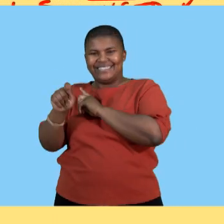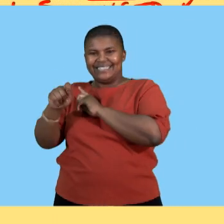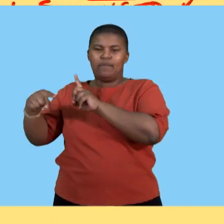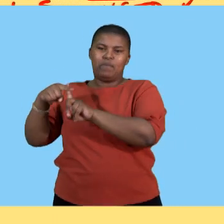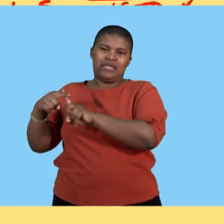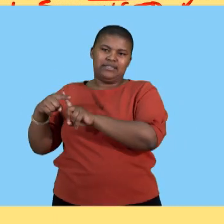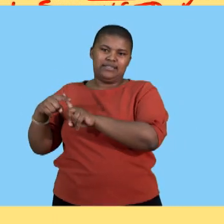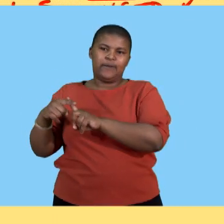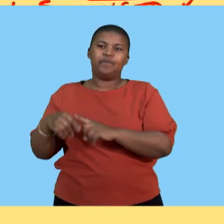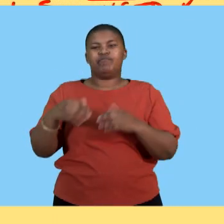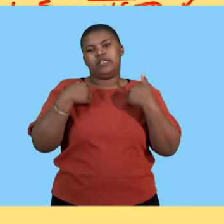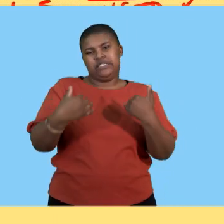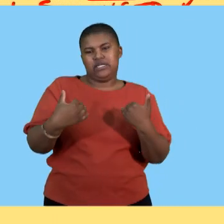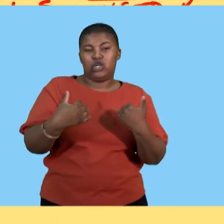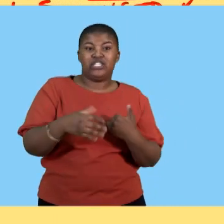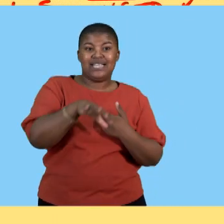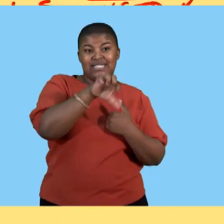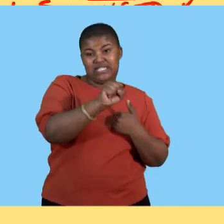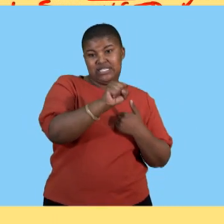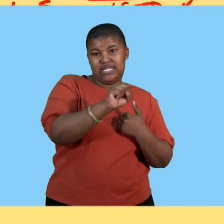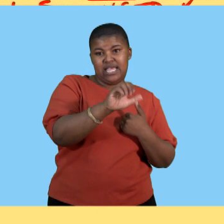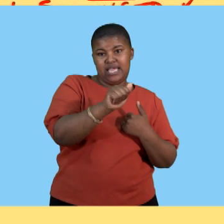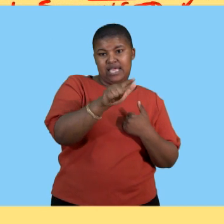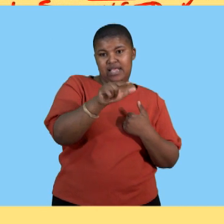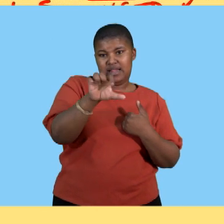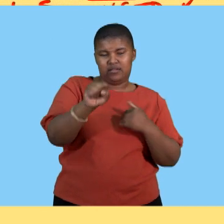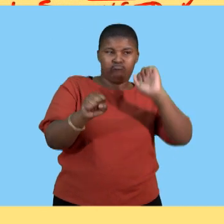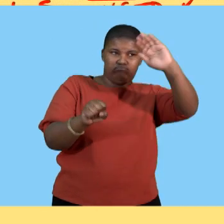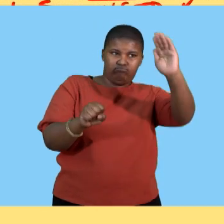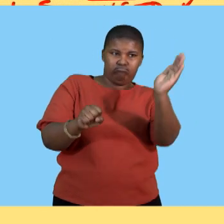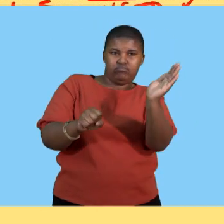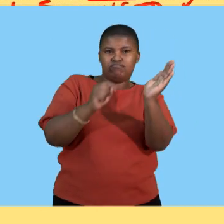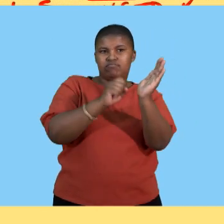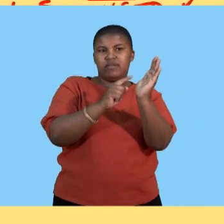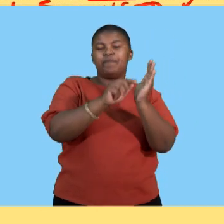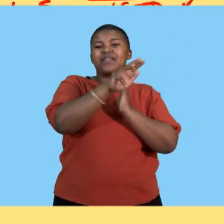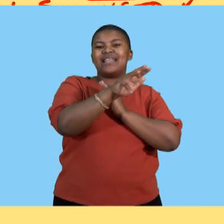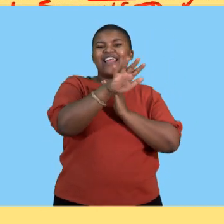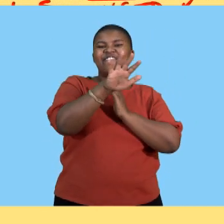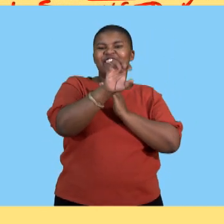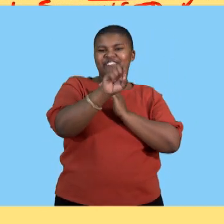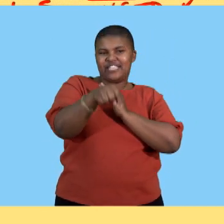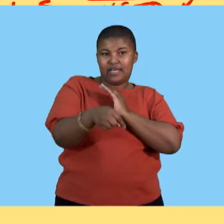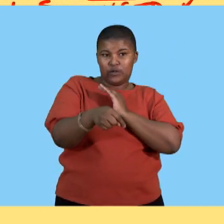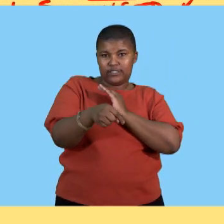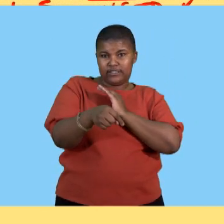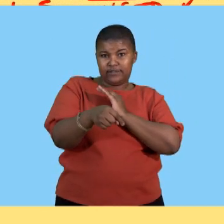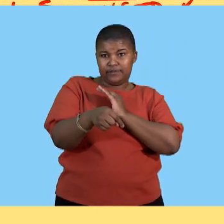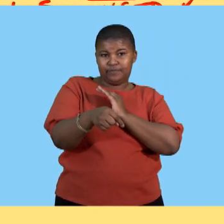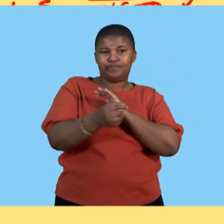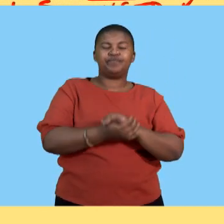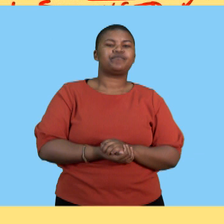plus. So I'll come to my sales, and I'll open my bracket, and I'll say my sales is